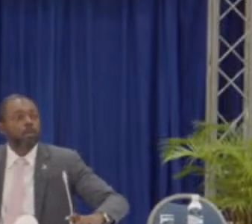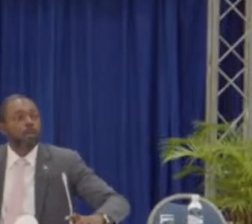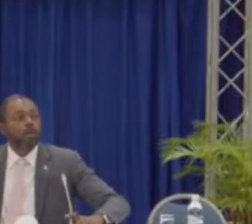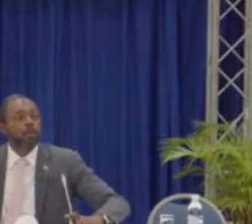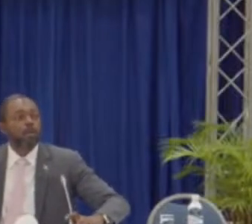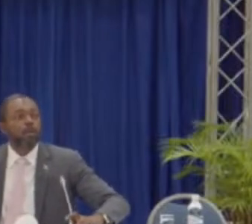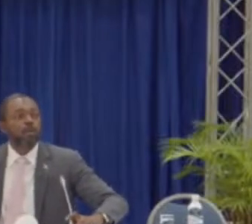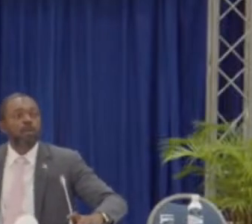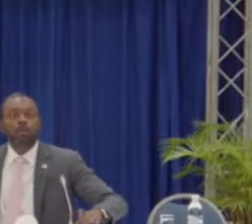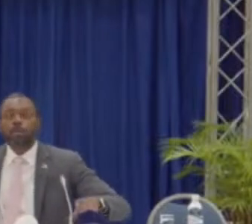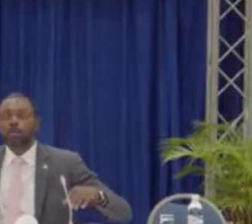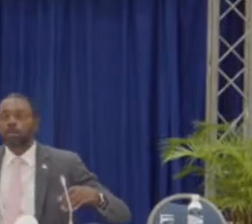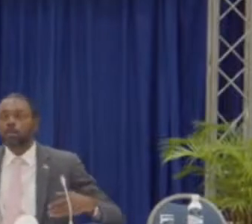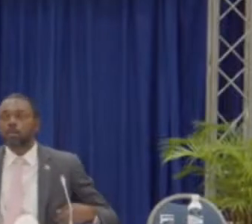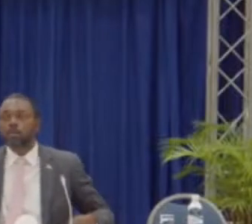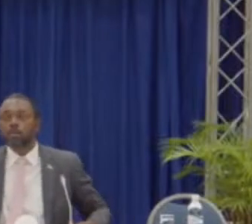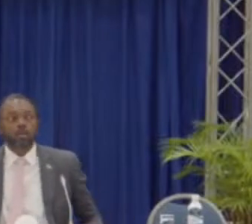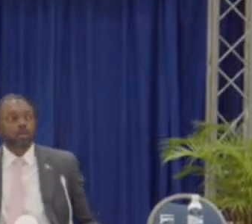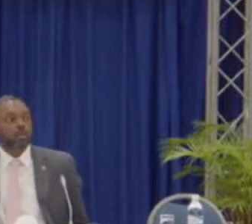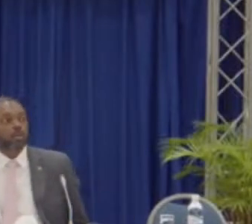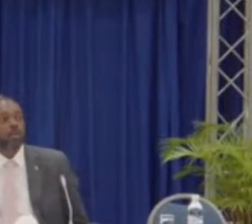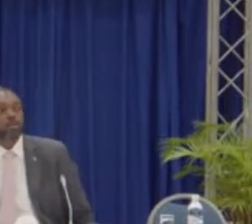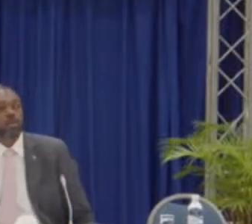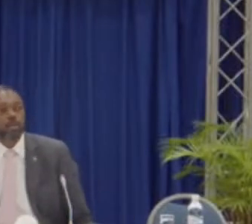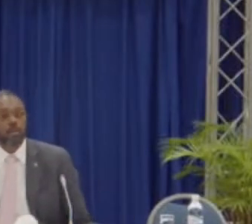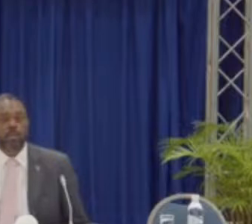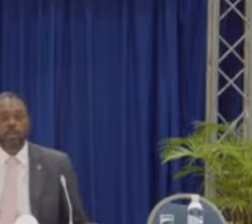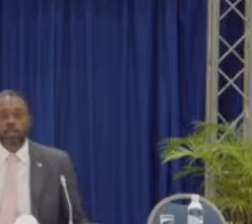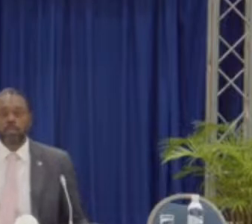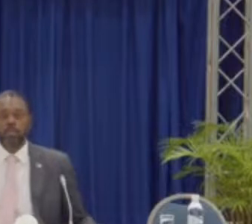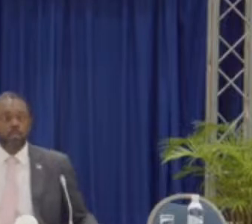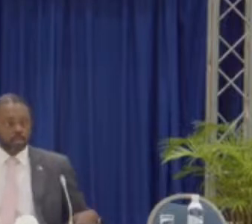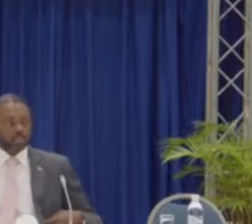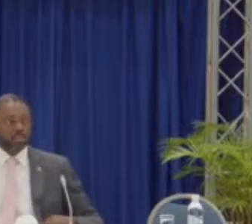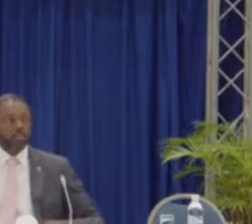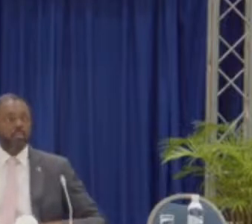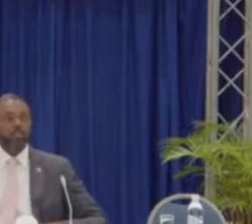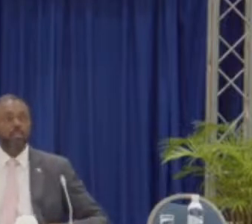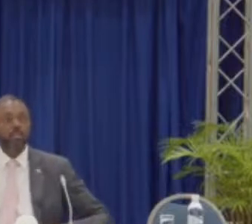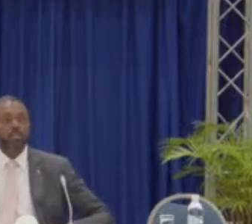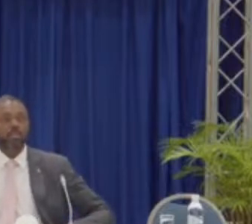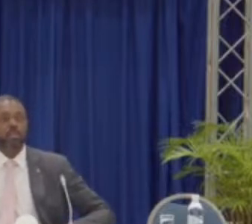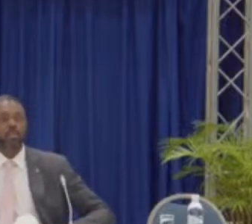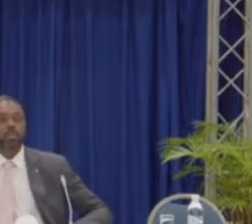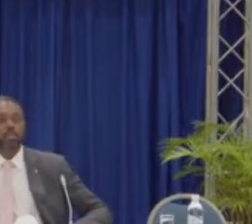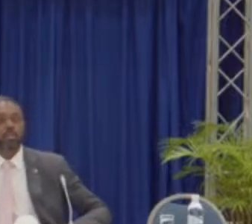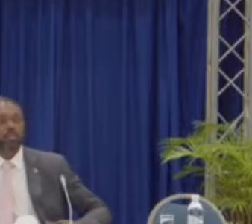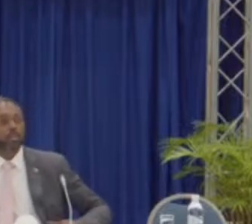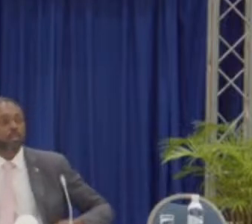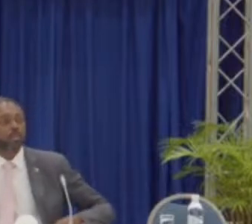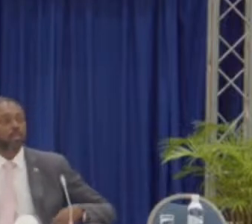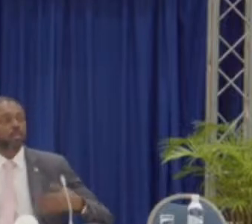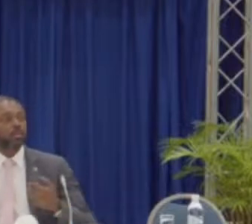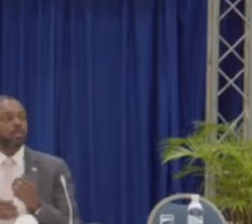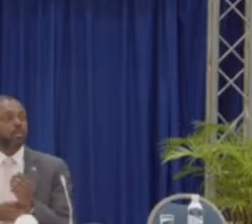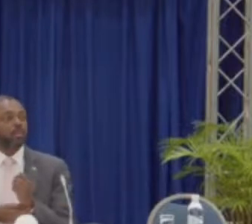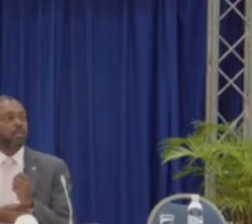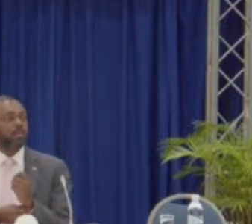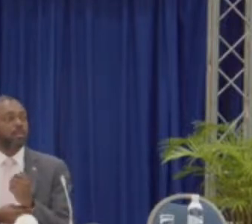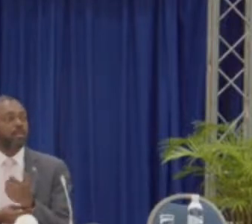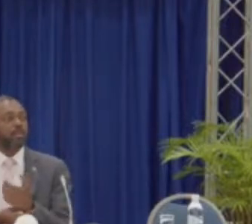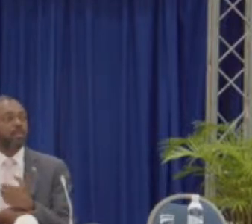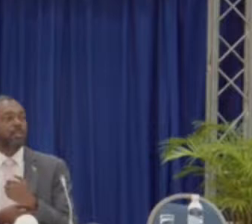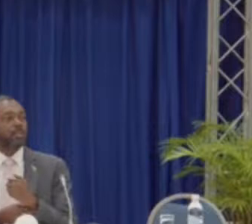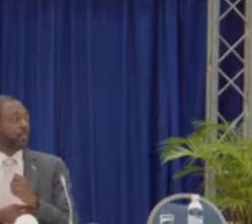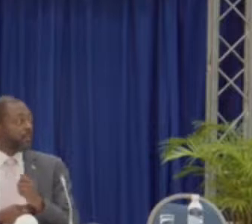Good afternoon, everyone. Those of you who are sitting at the back, please feel free to come to the table if